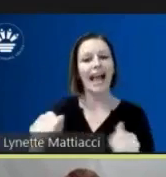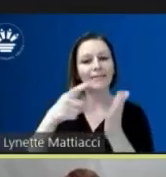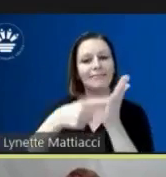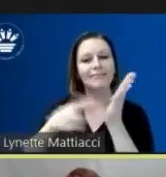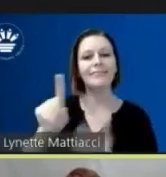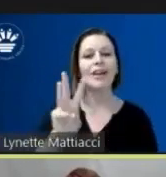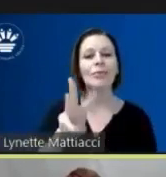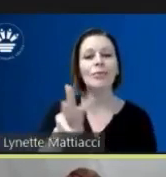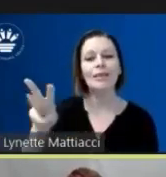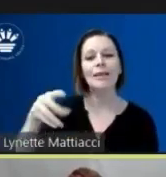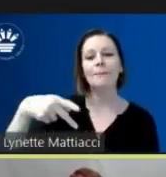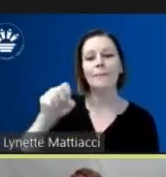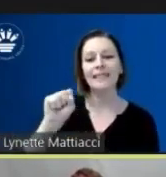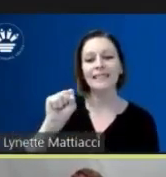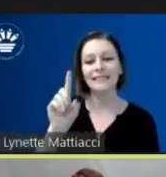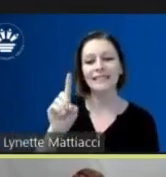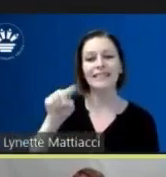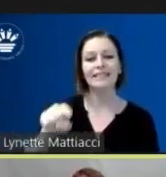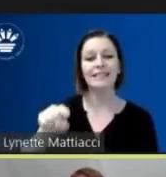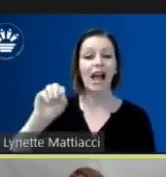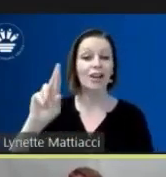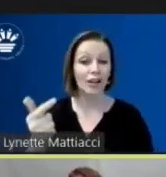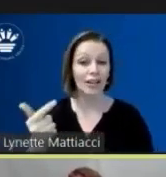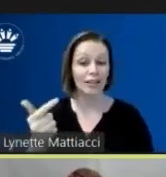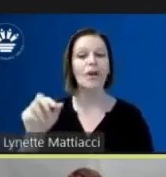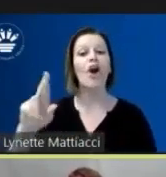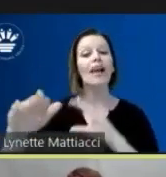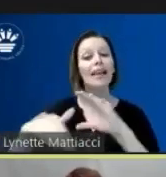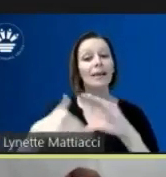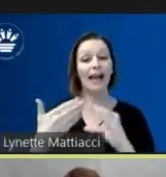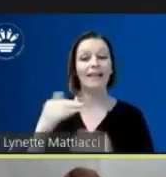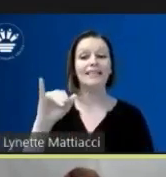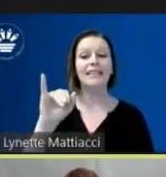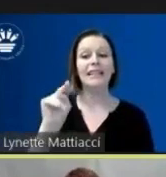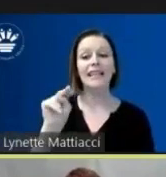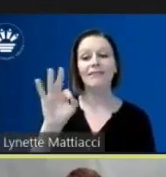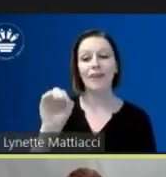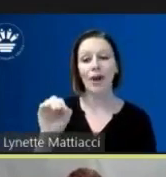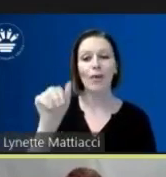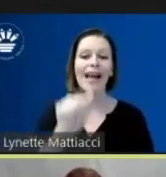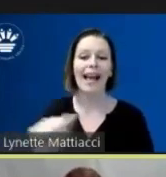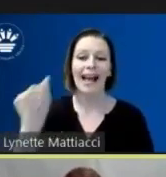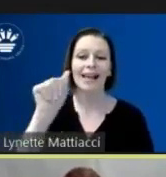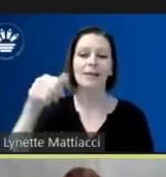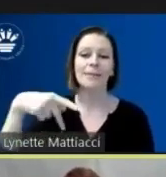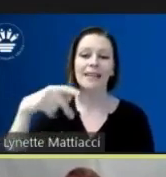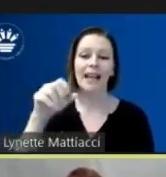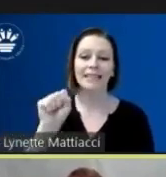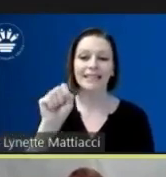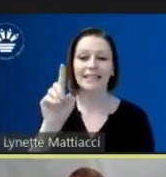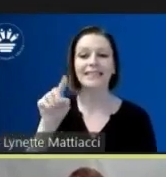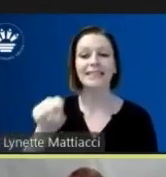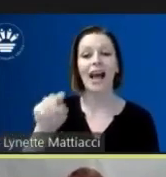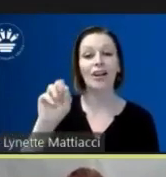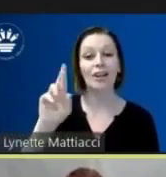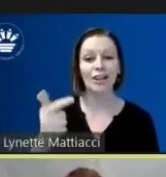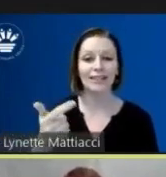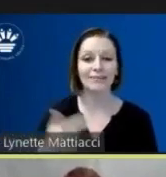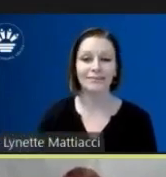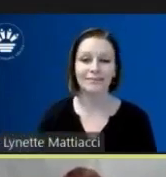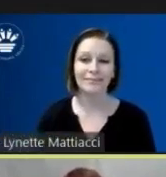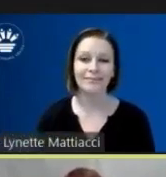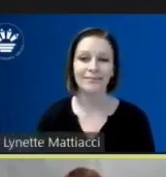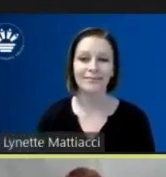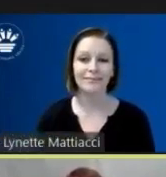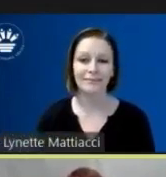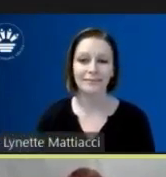literacy-based project to teach families how to teach their children who are deaf and hard of hearing how to read. If you would like to connect with us, you can visit us at